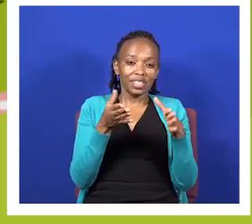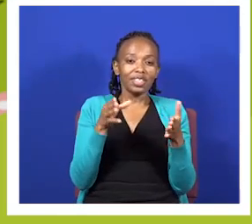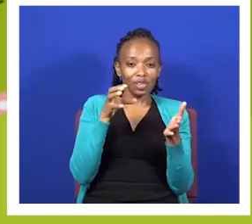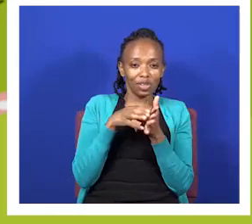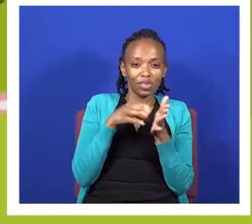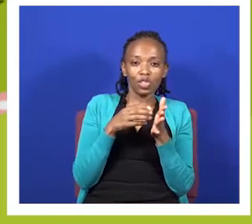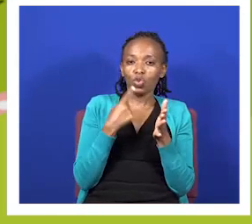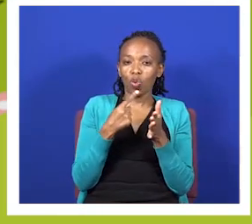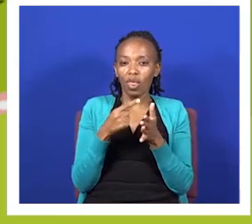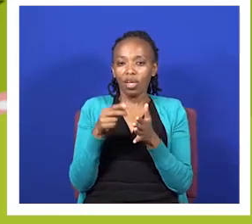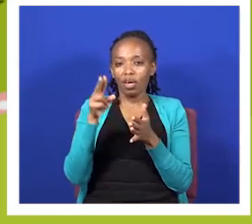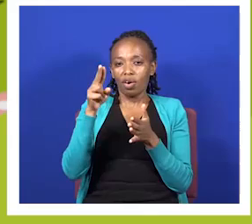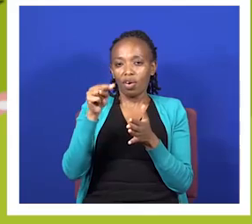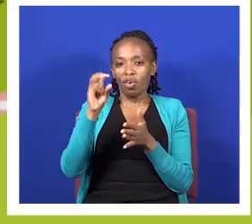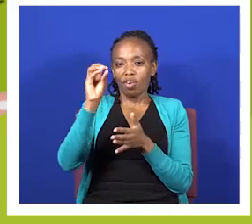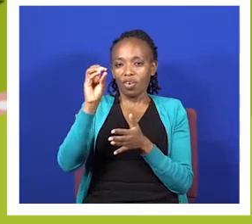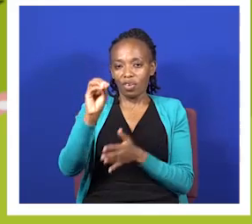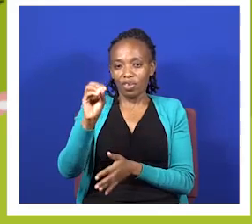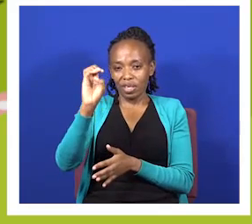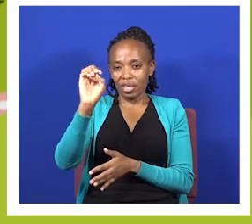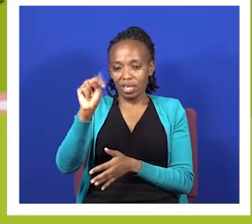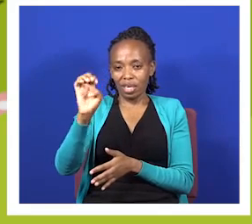this case, was Onesimus.